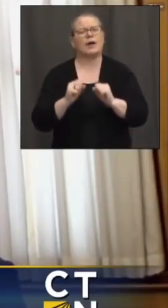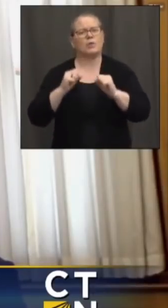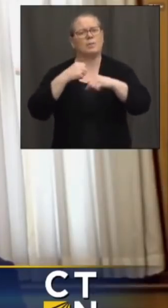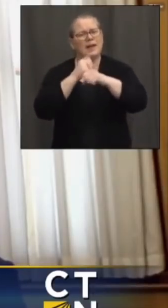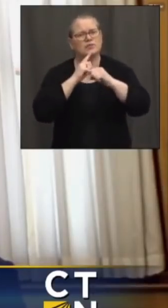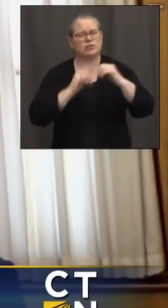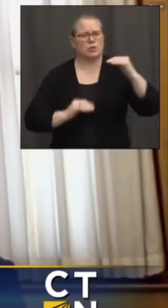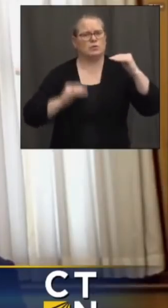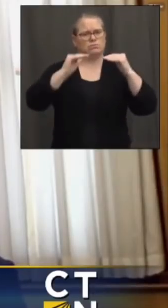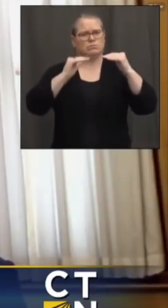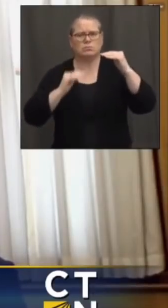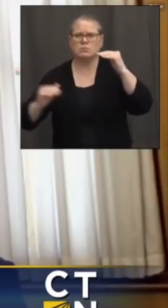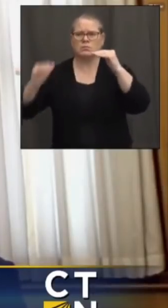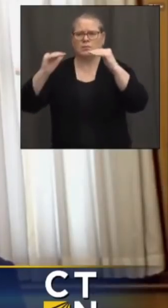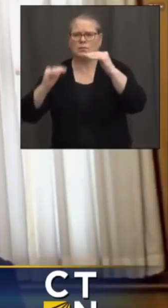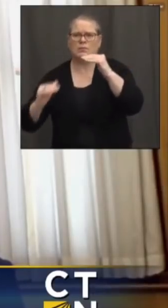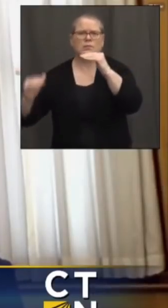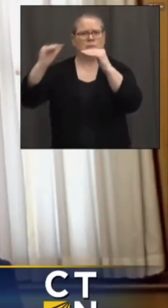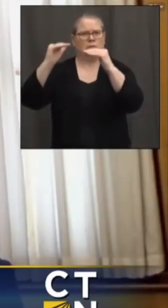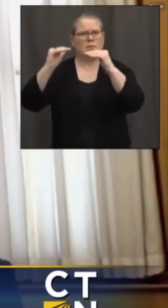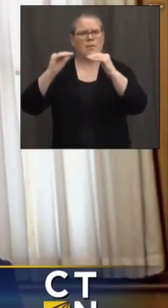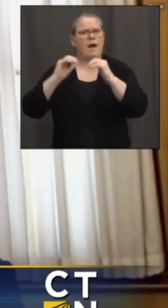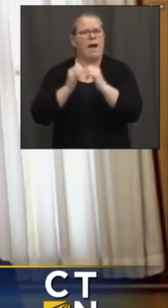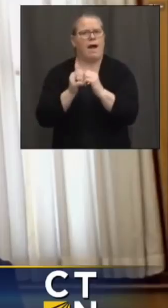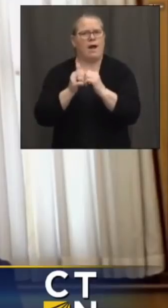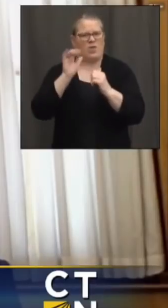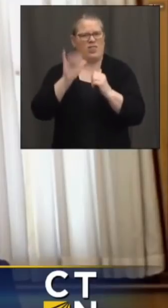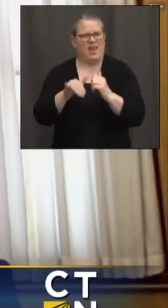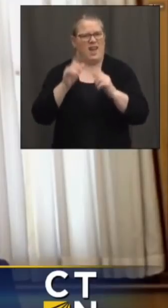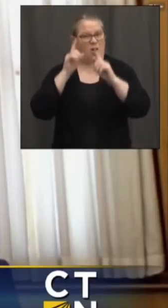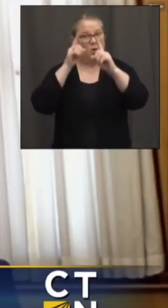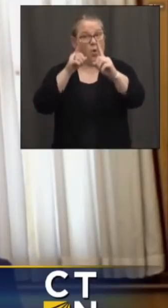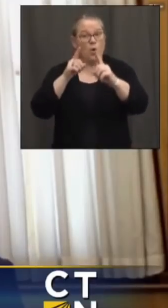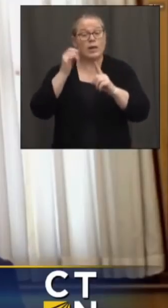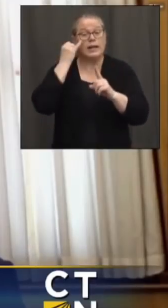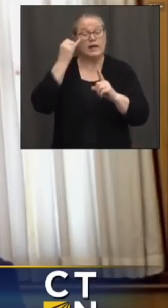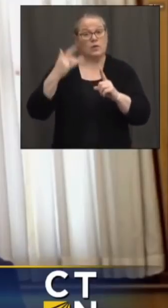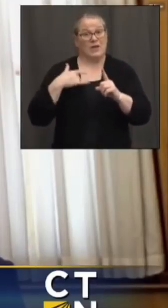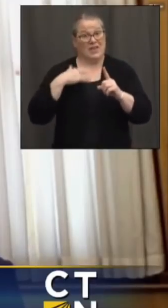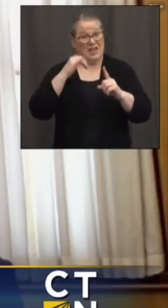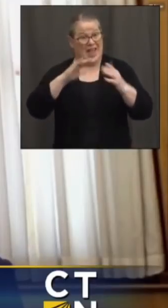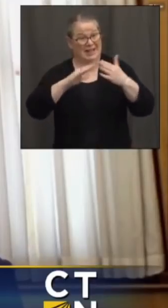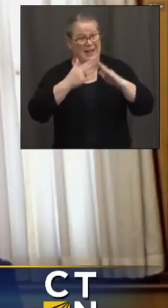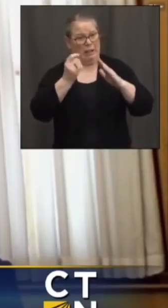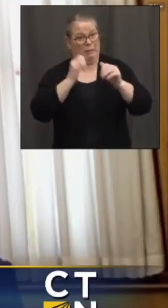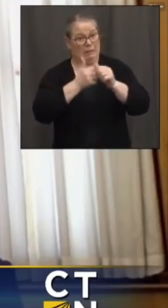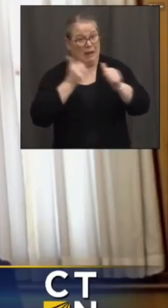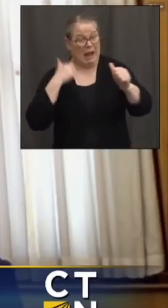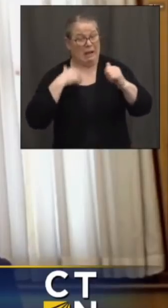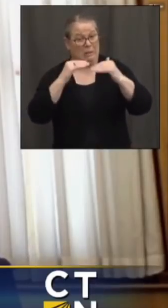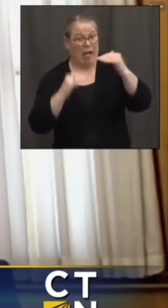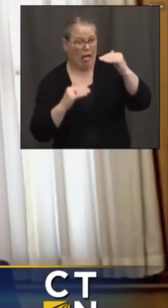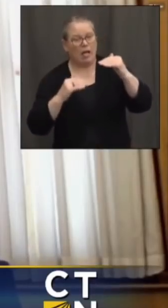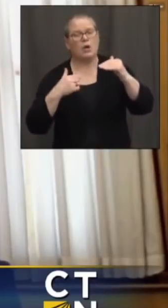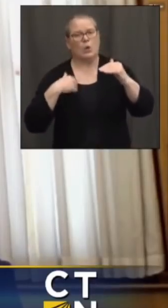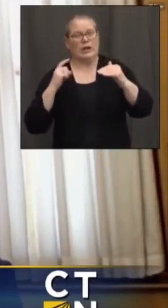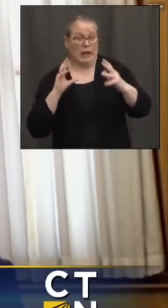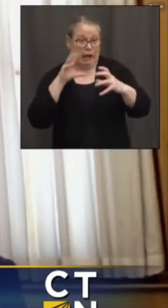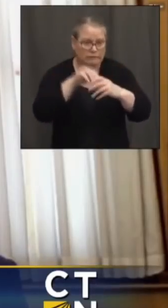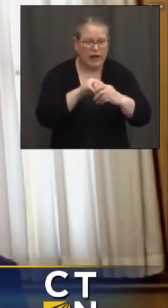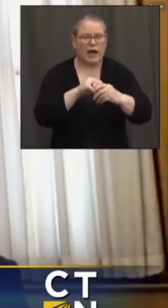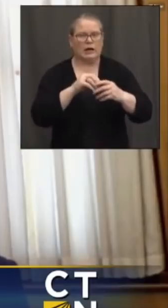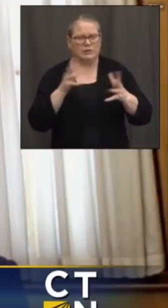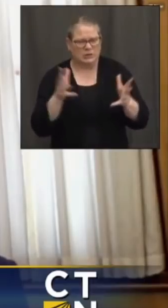we're pushing forward with the pharmacies where we have a gap we think we need to fill. Maybe we need to get caught up on our vaccination rates, a particular